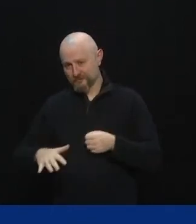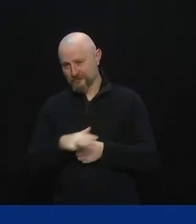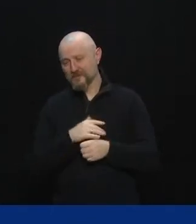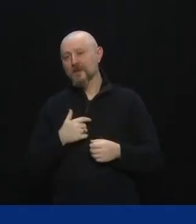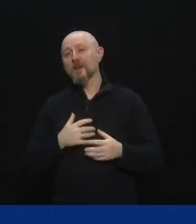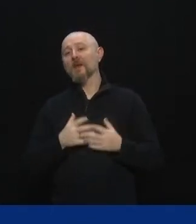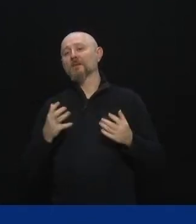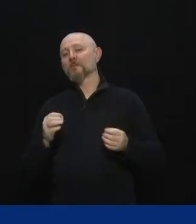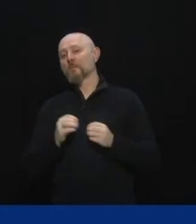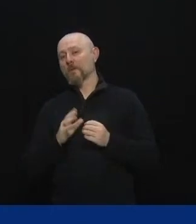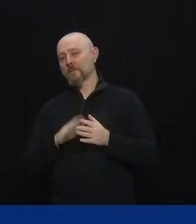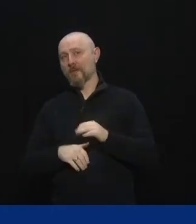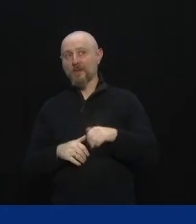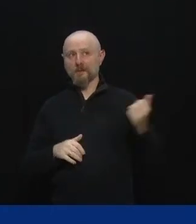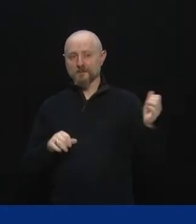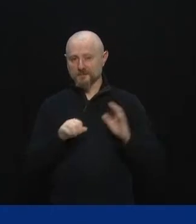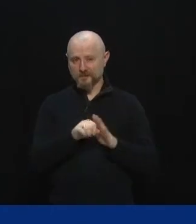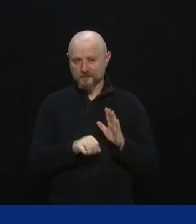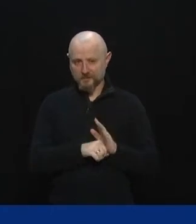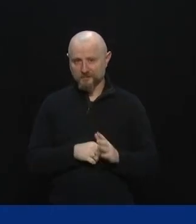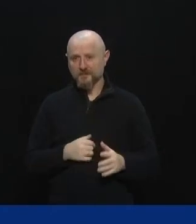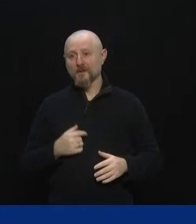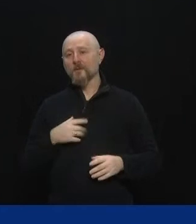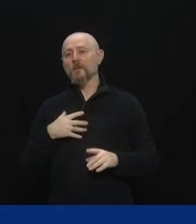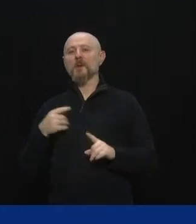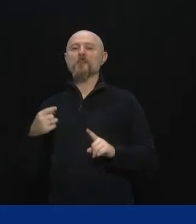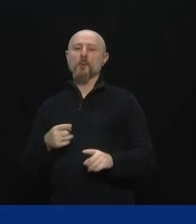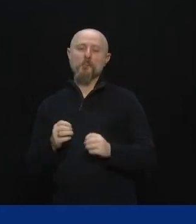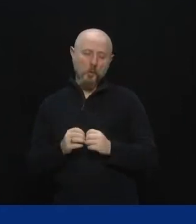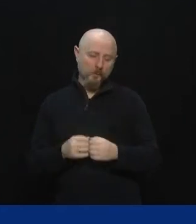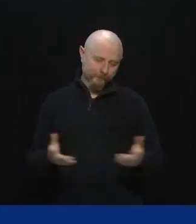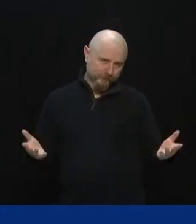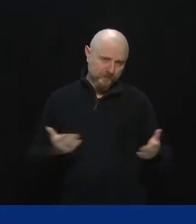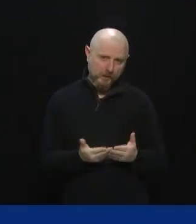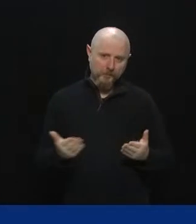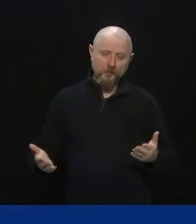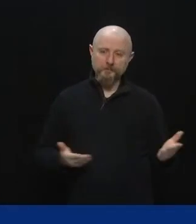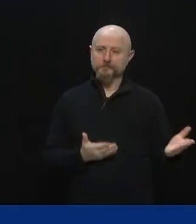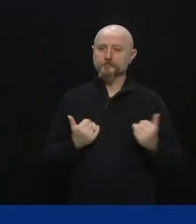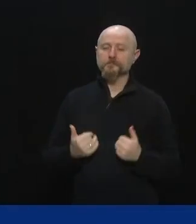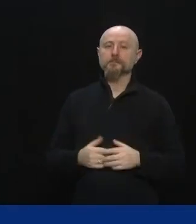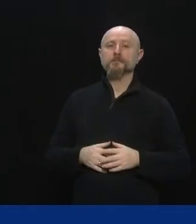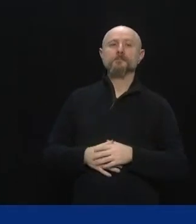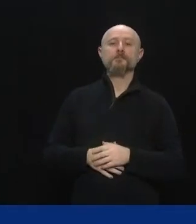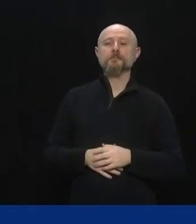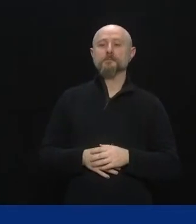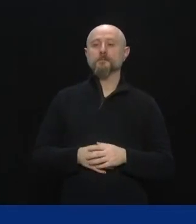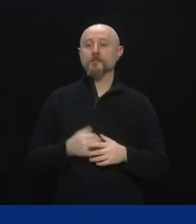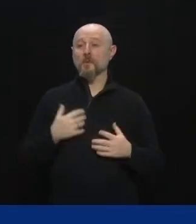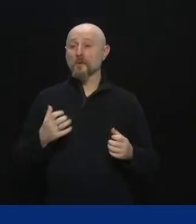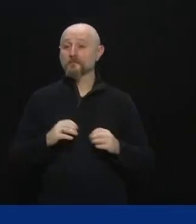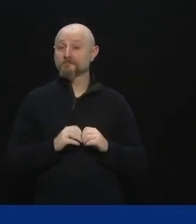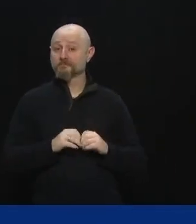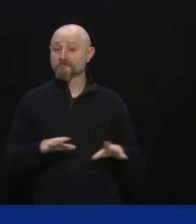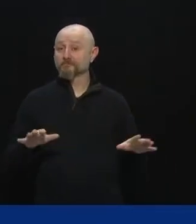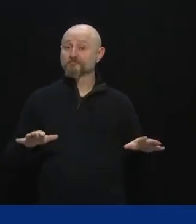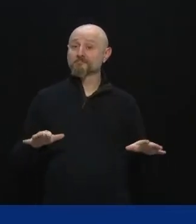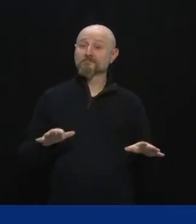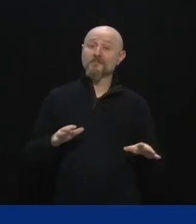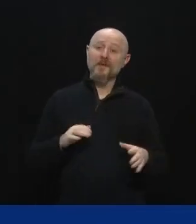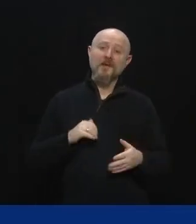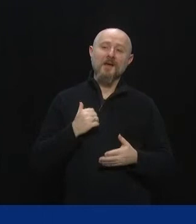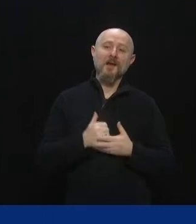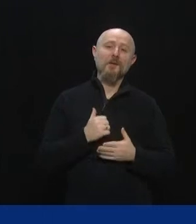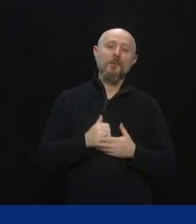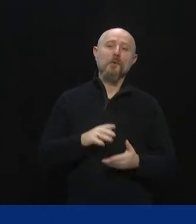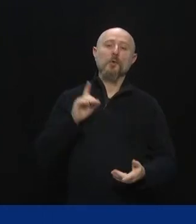one. We need more of these drugs in order to make them alter the course